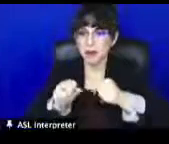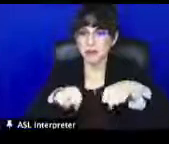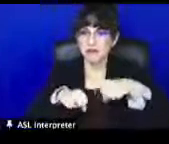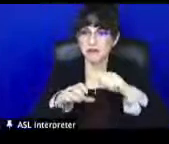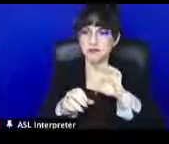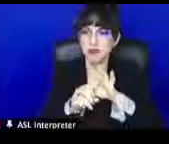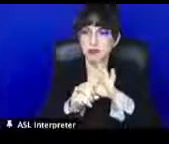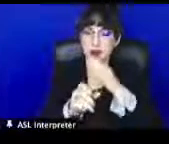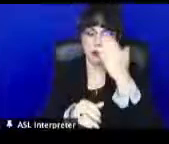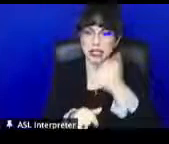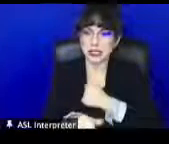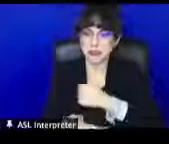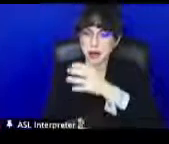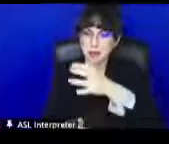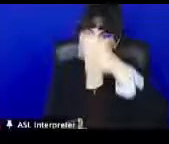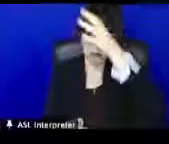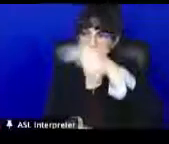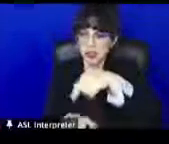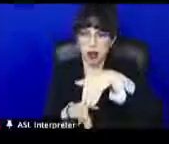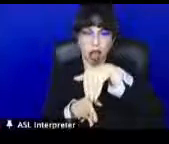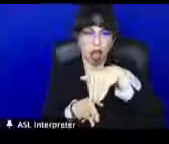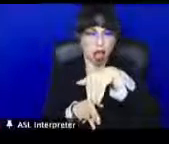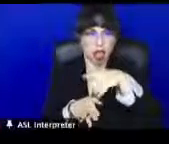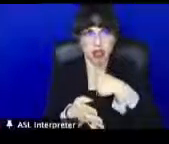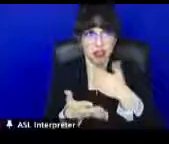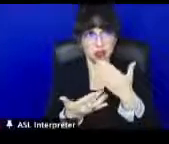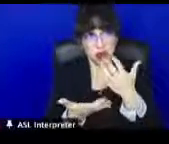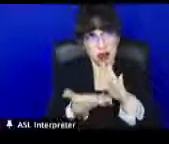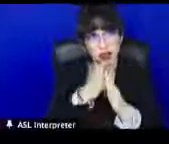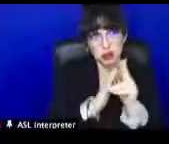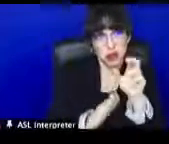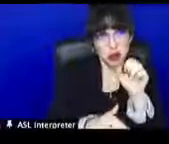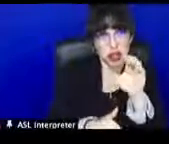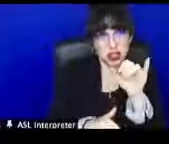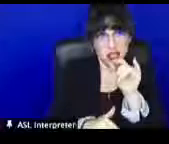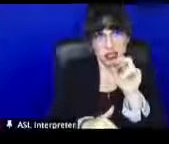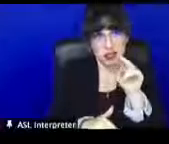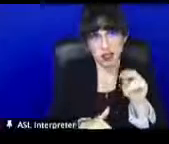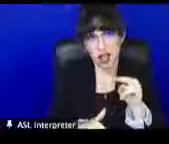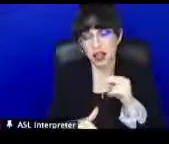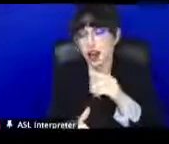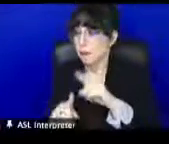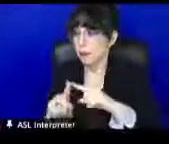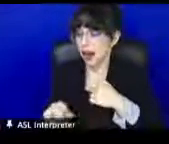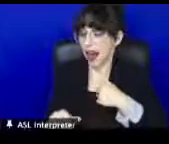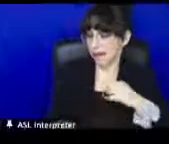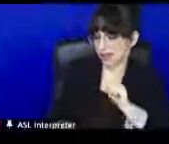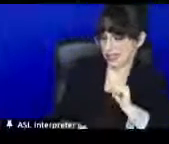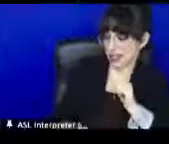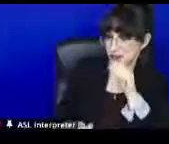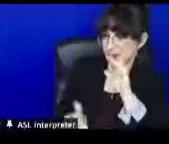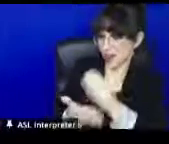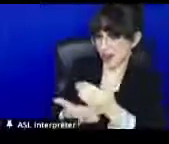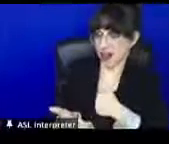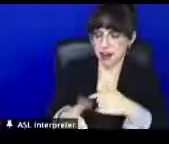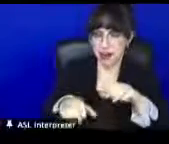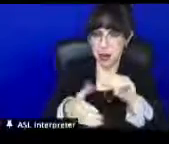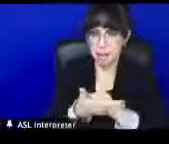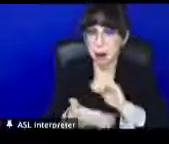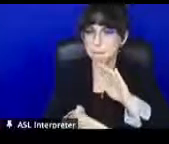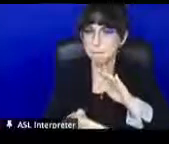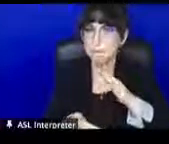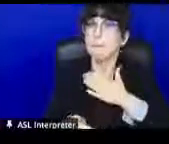kept going back and forth about becoming a U.S. citizen. But once I did my paperwork, they're like, she's doing it, we'll do